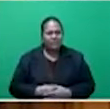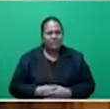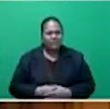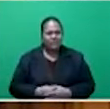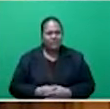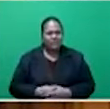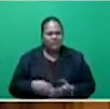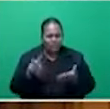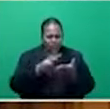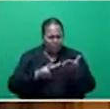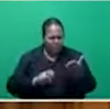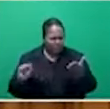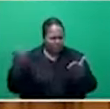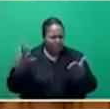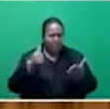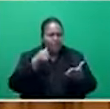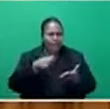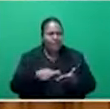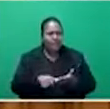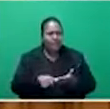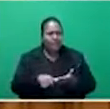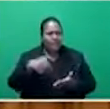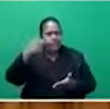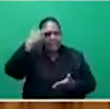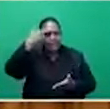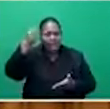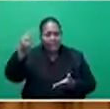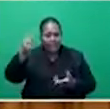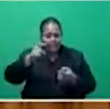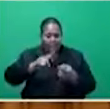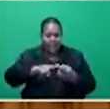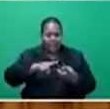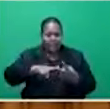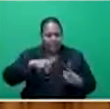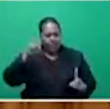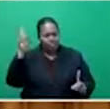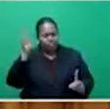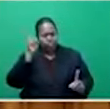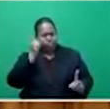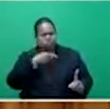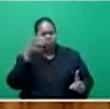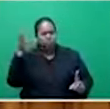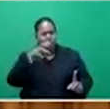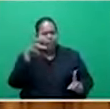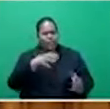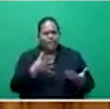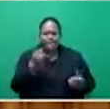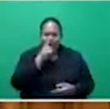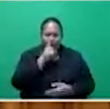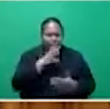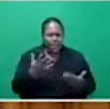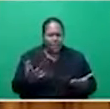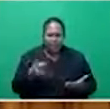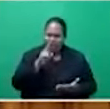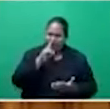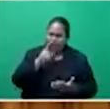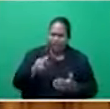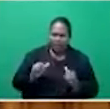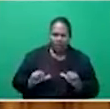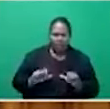anonymous letter and is naming and defaming people who can't defend themselves